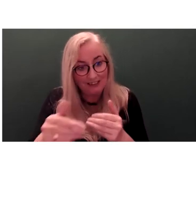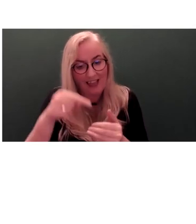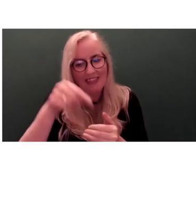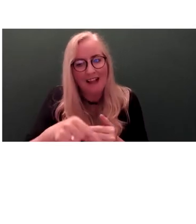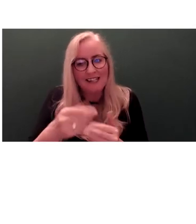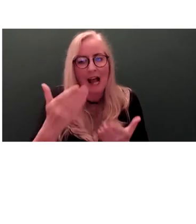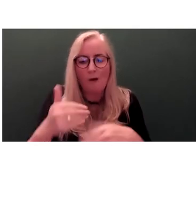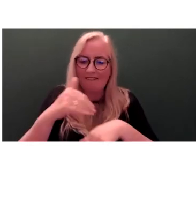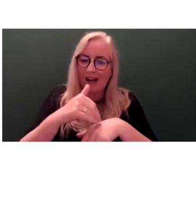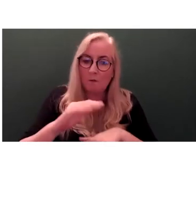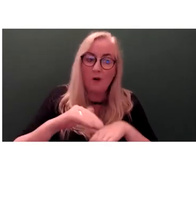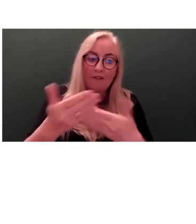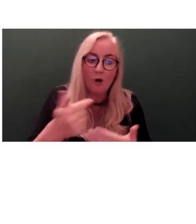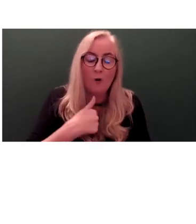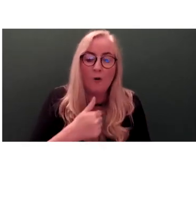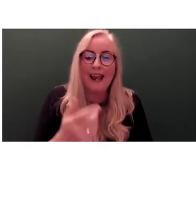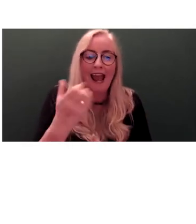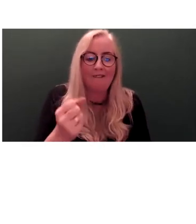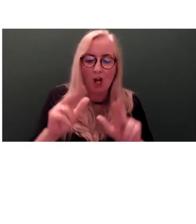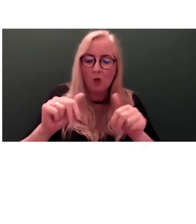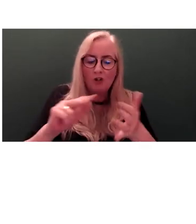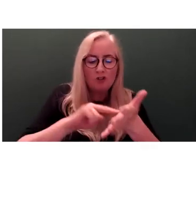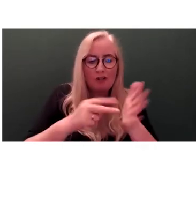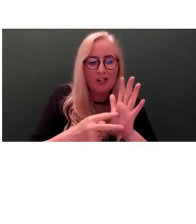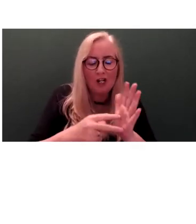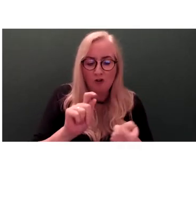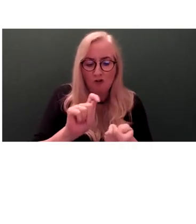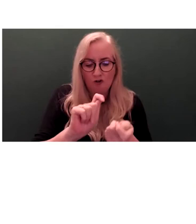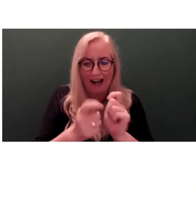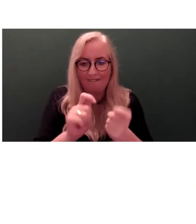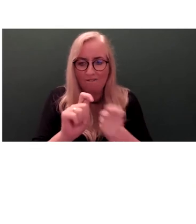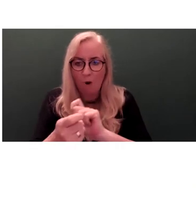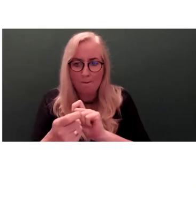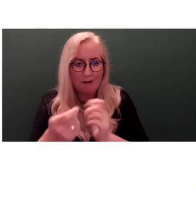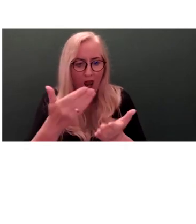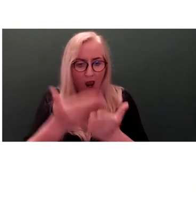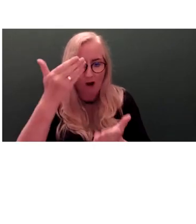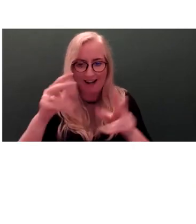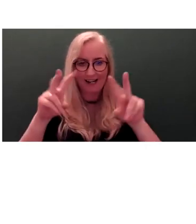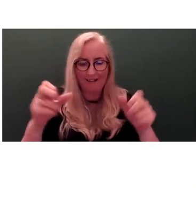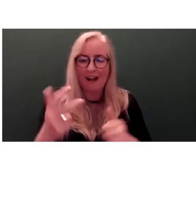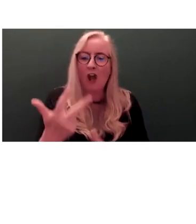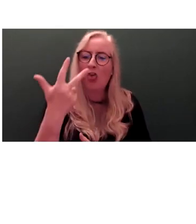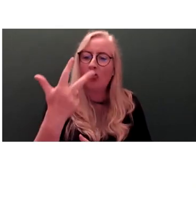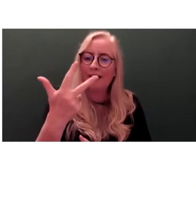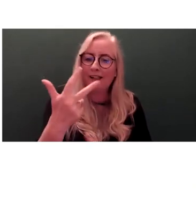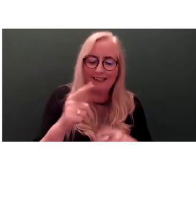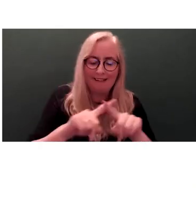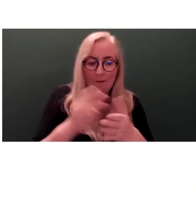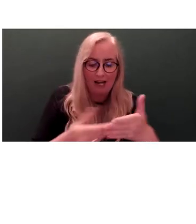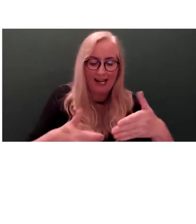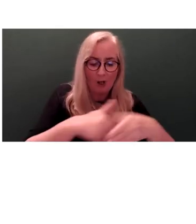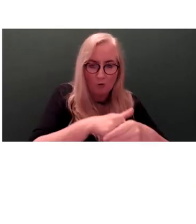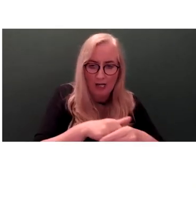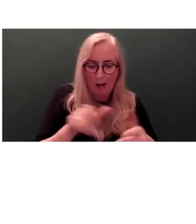provision. We have a new strategy called Transforming Learning. It focuses on three pillars: inclusion,